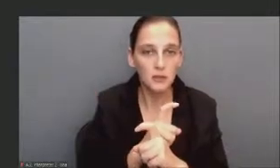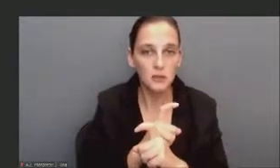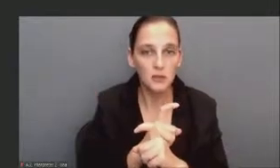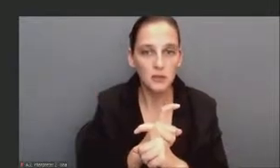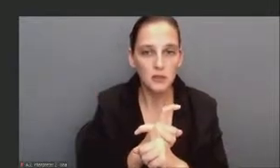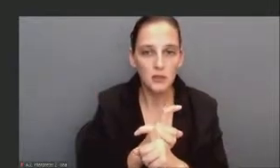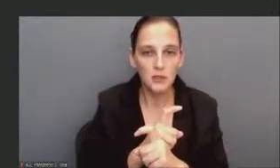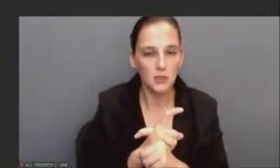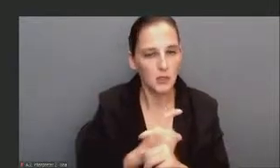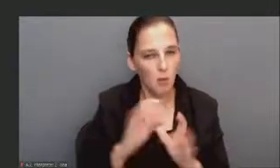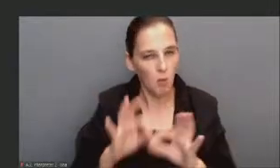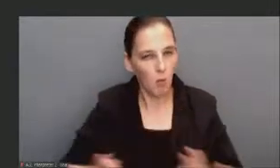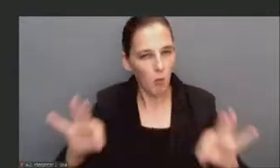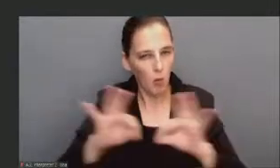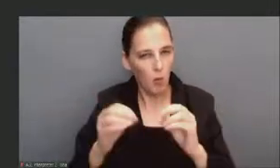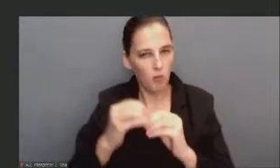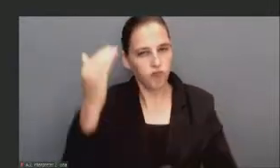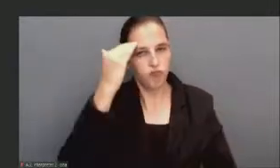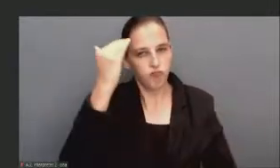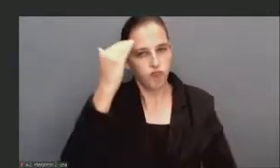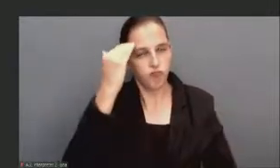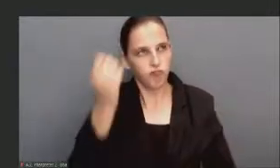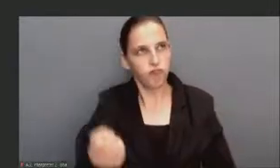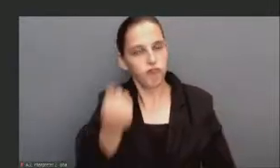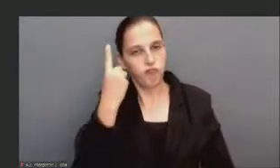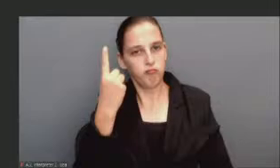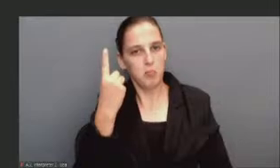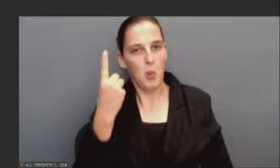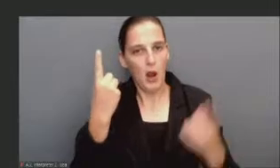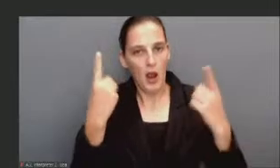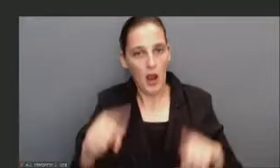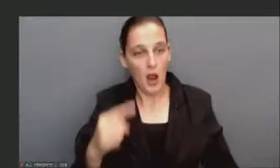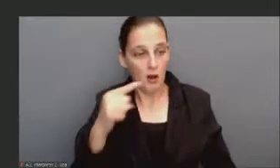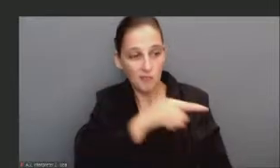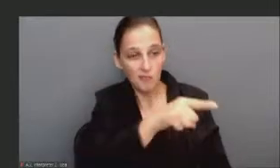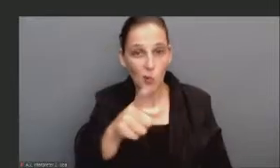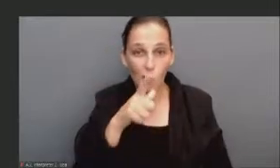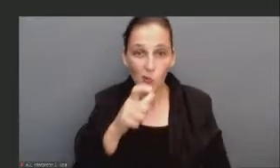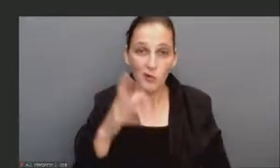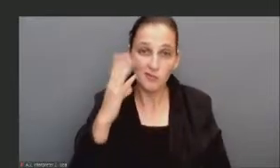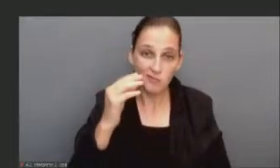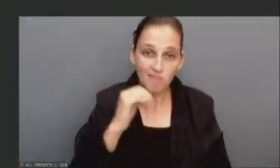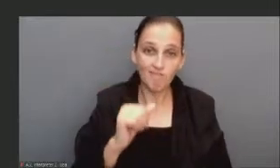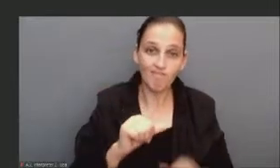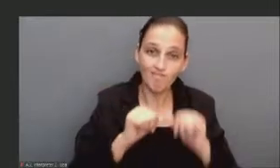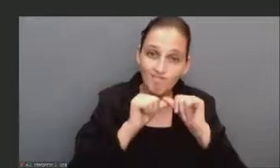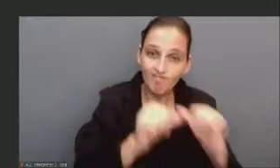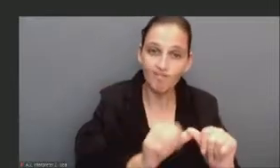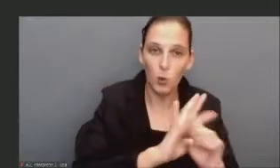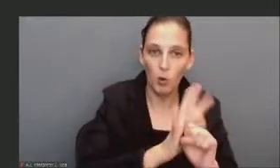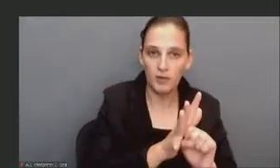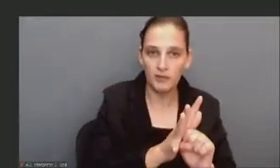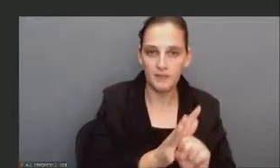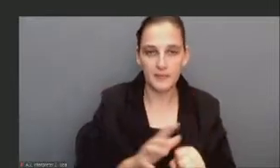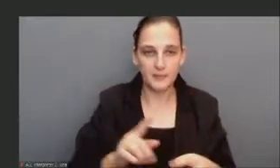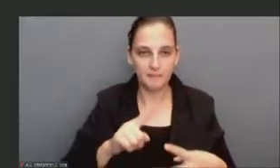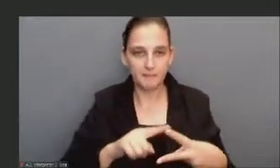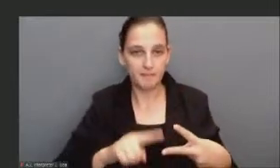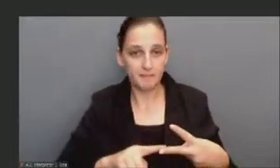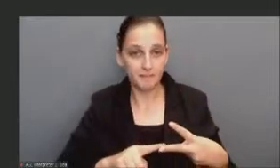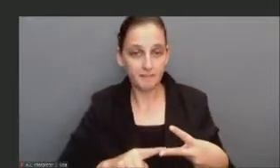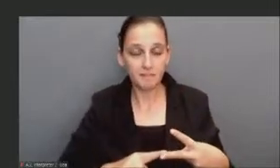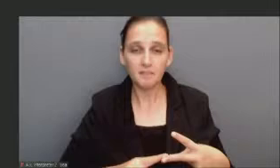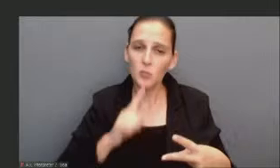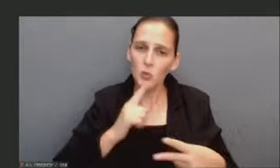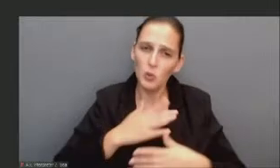awareness and understanding of what's going on to the people who are living with long COVID. So those are my 2 points. I really appreciate